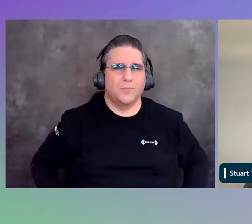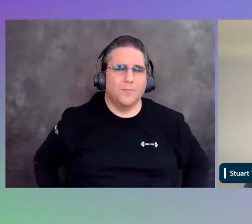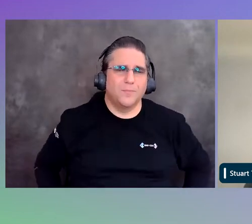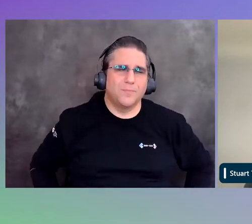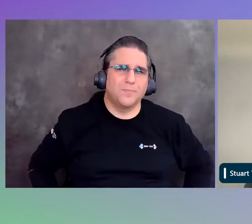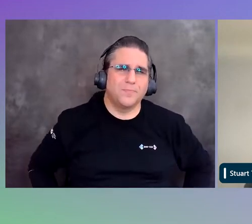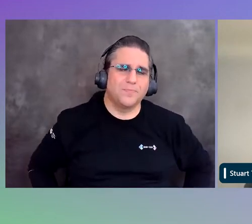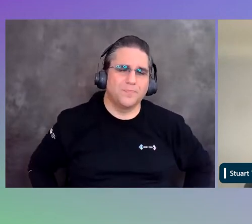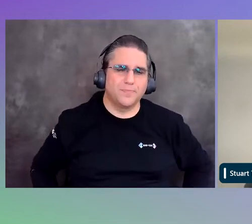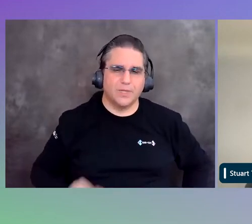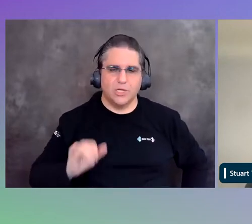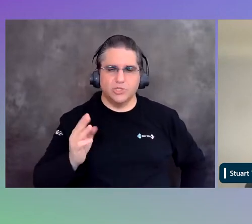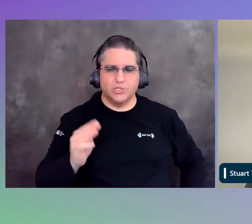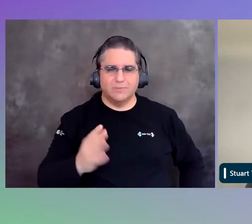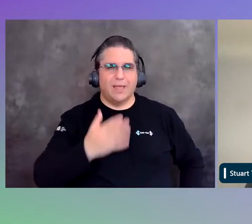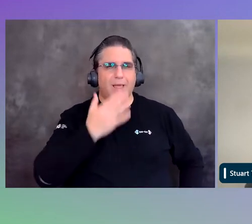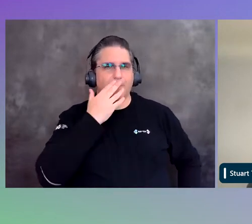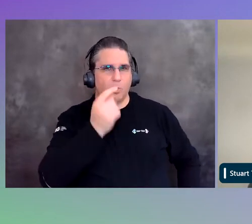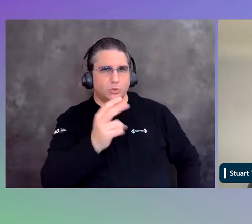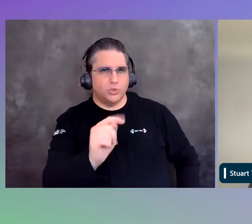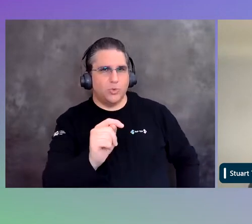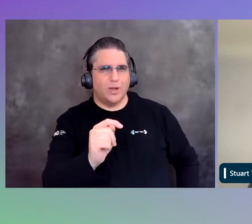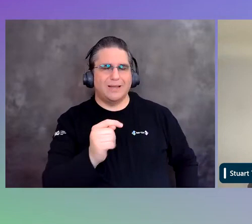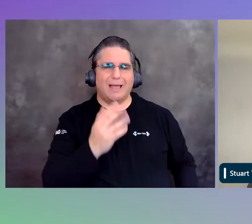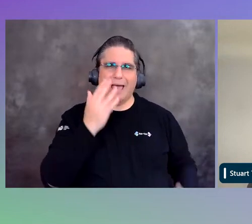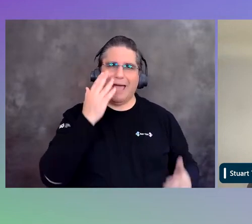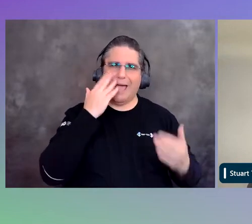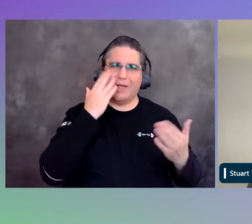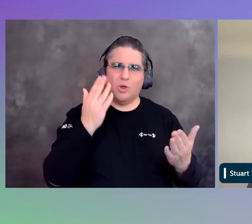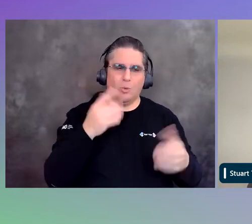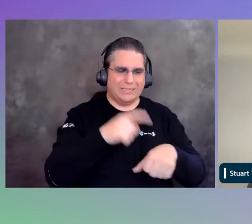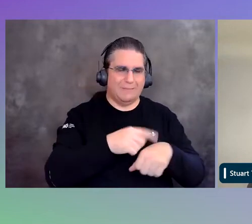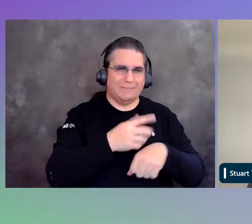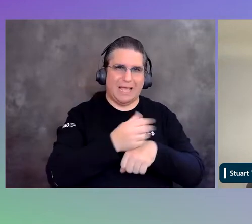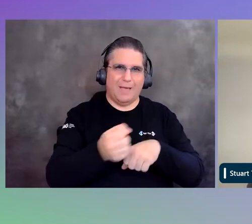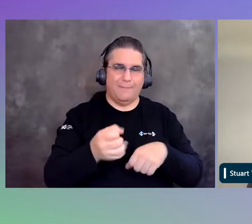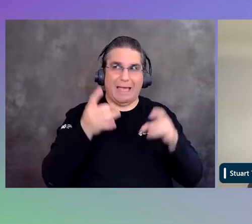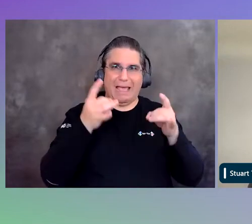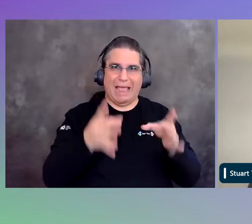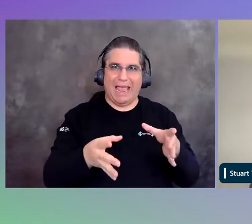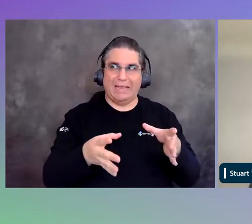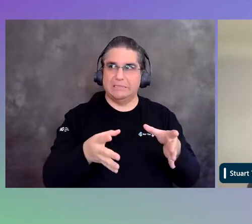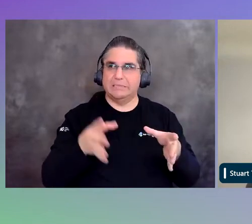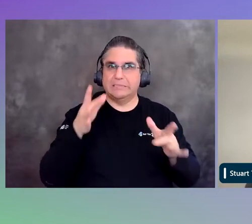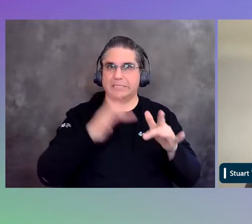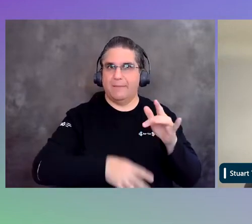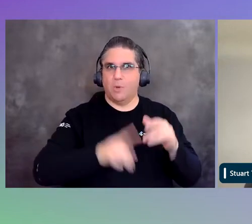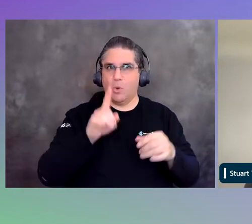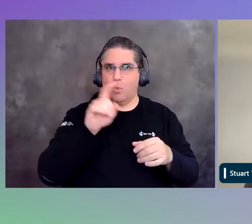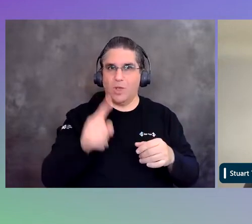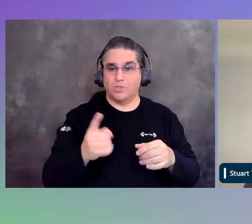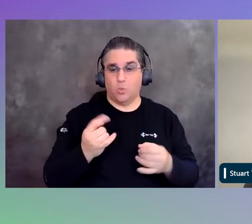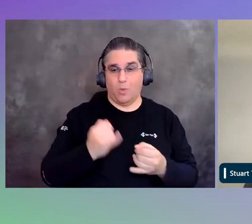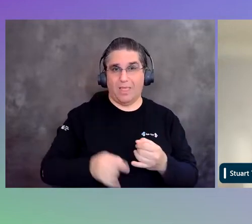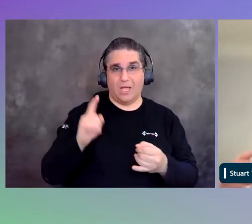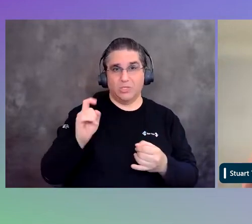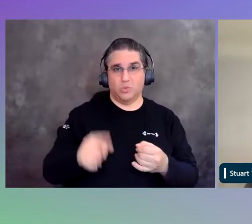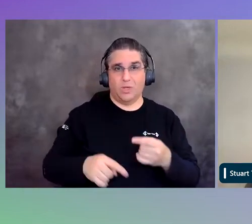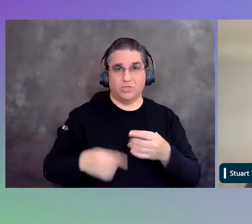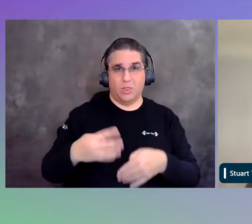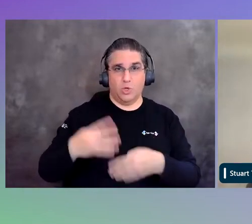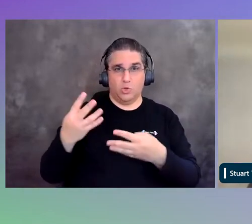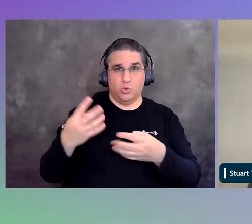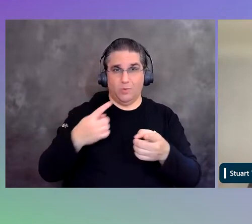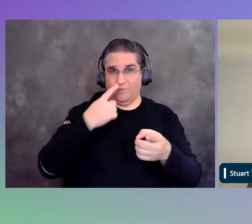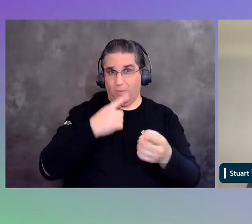Thanks, Stuart. I know we're at time, but I hate to leave any questions unanswered. I do have one final question here in the Oh, queue, if you'd be willing to